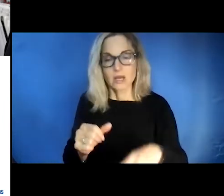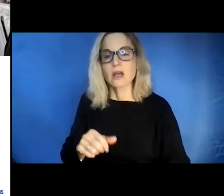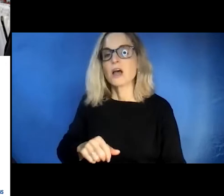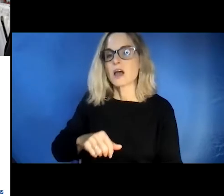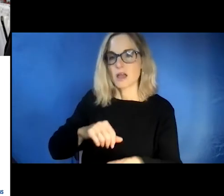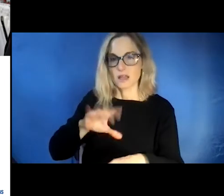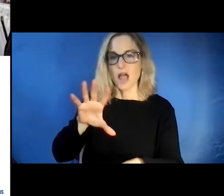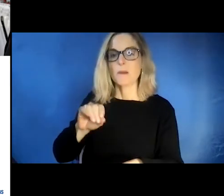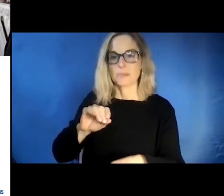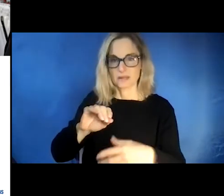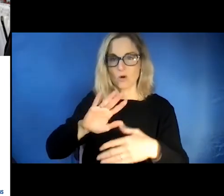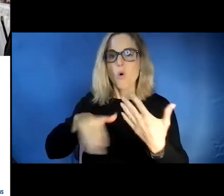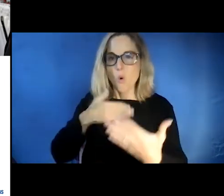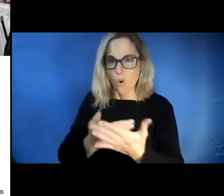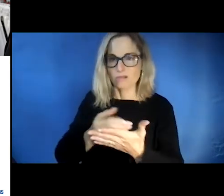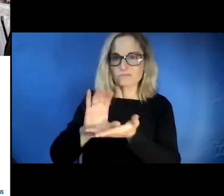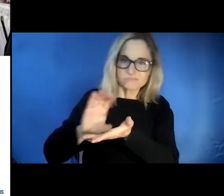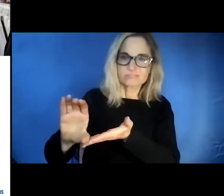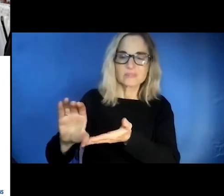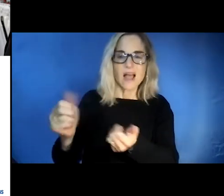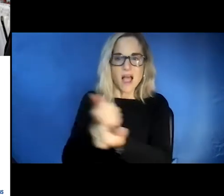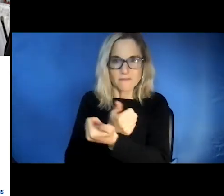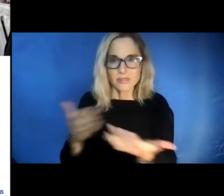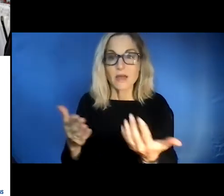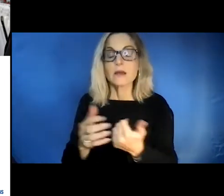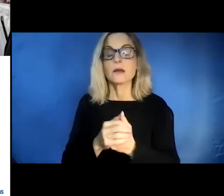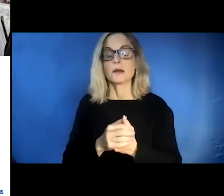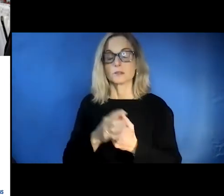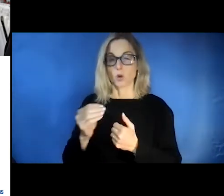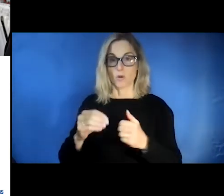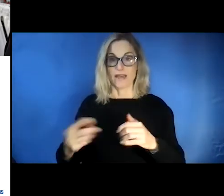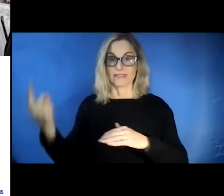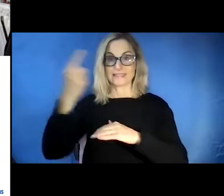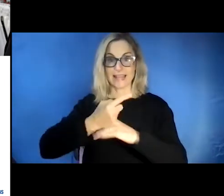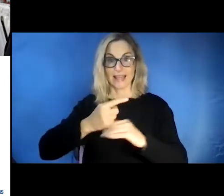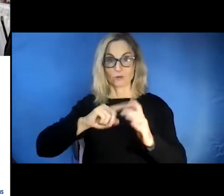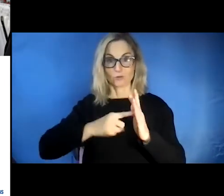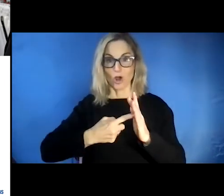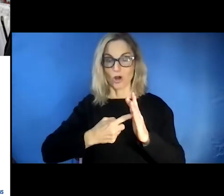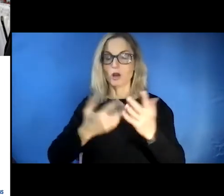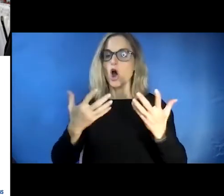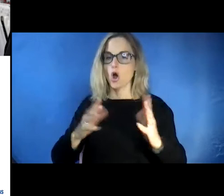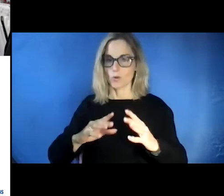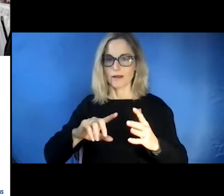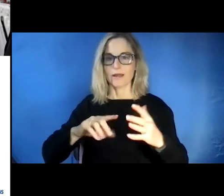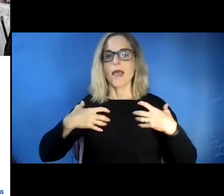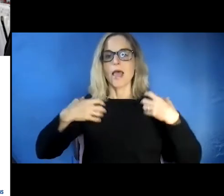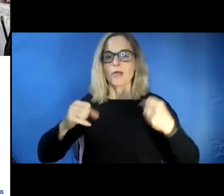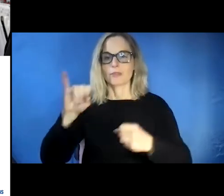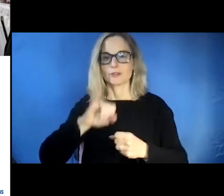to 60-day waiting period. Immediately upon your hiring, the day you start work, you're going to get all of these